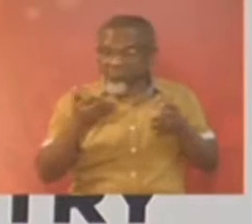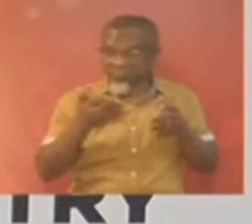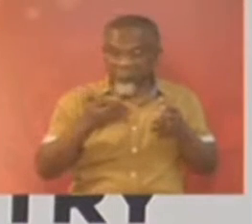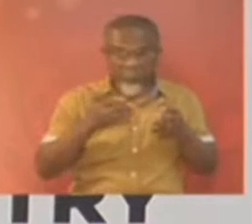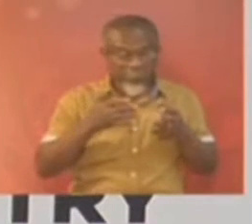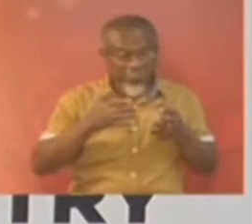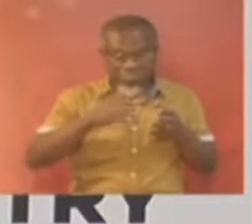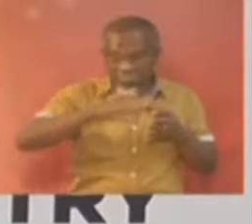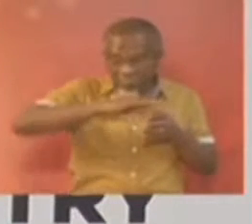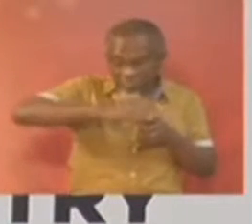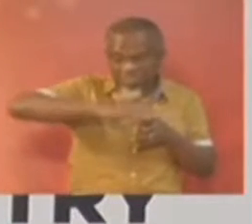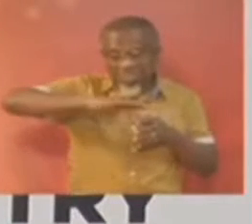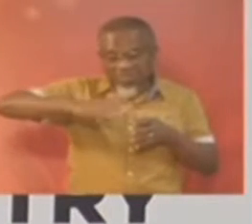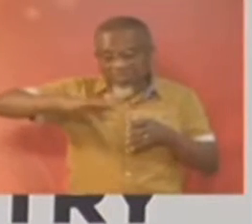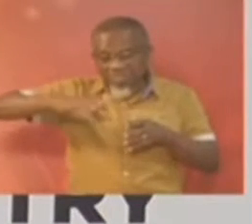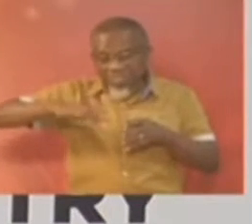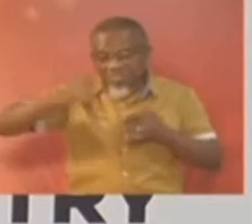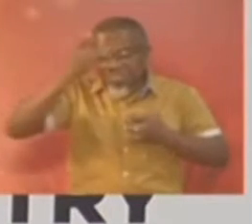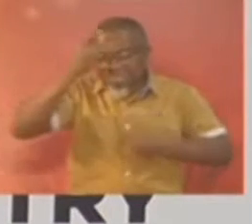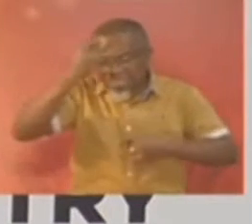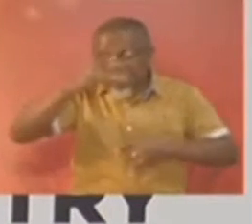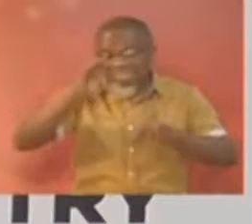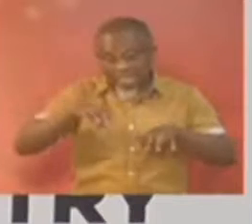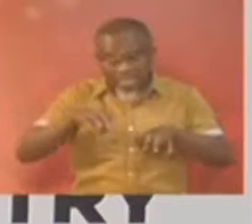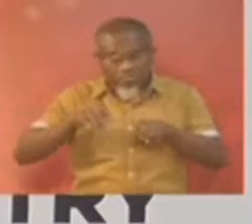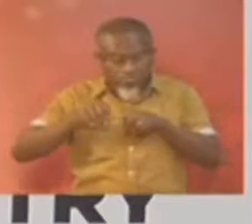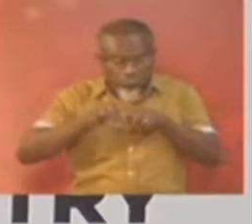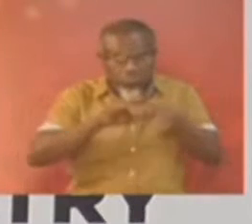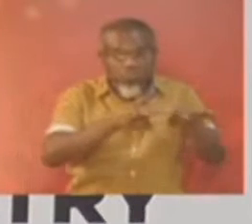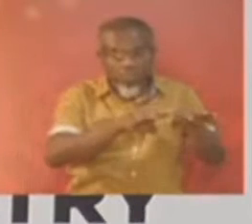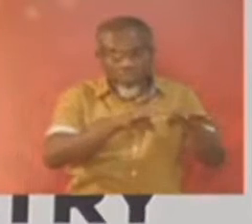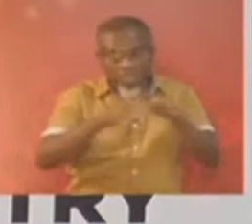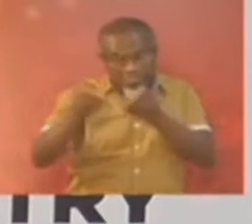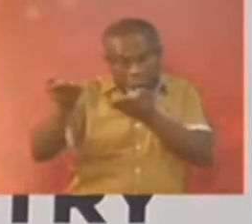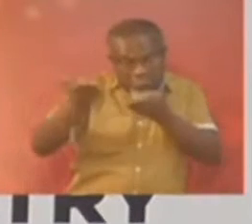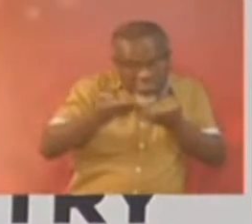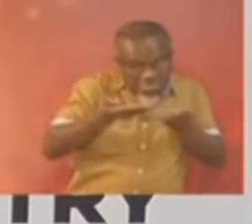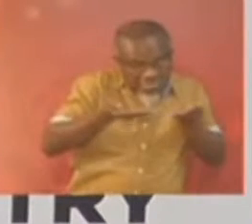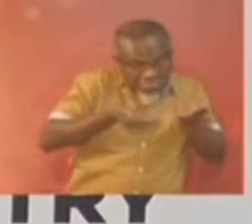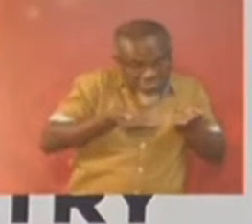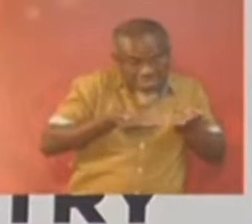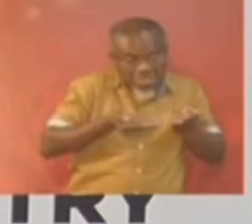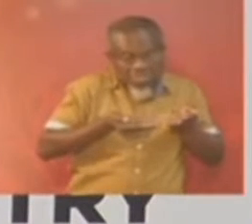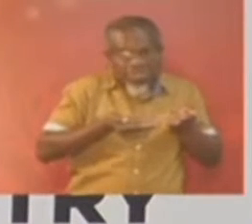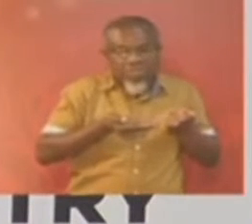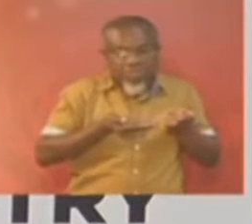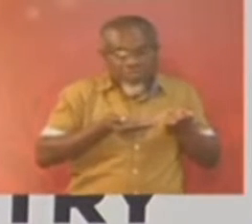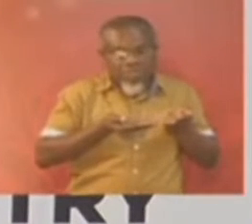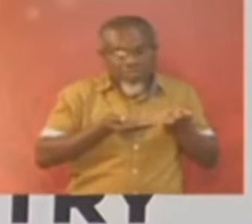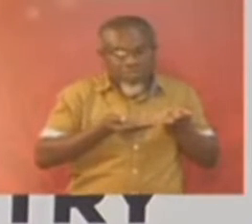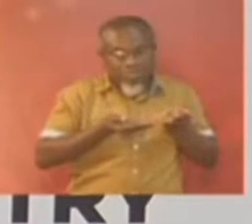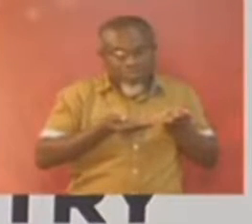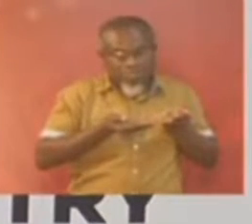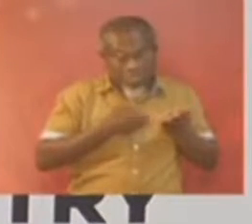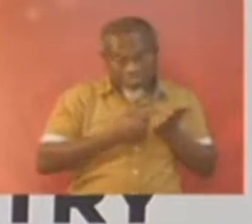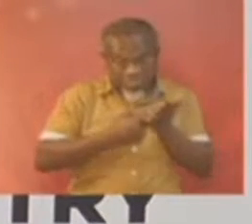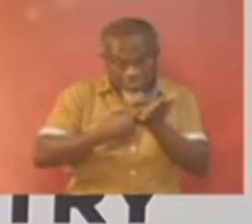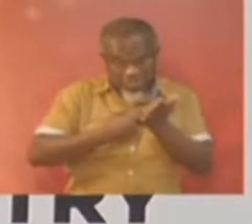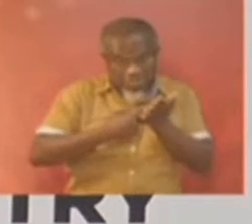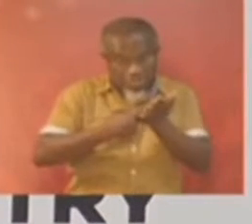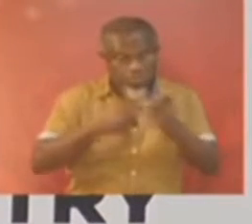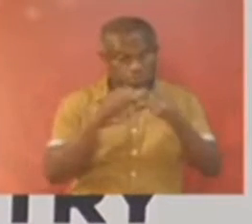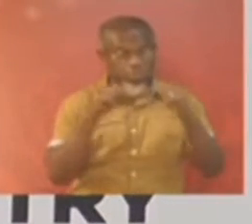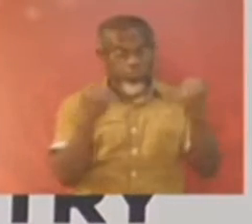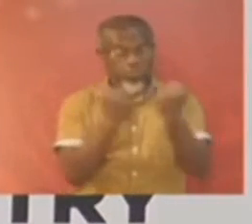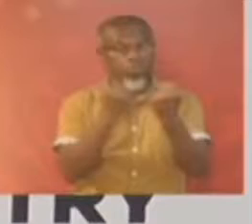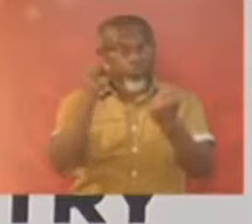is not only a COVID-19 issue, it is a migrant issue. And yes, it has been shared in my interministerial committee with my colleagues. There